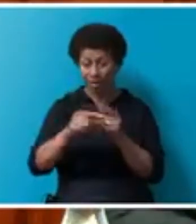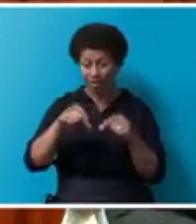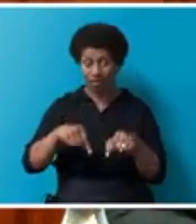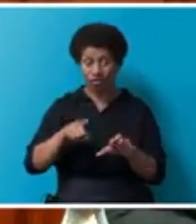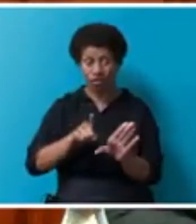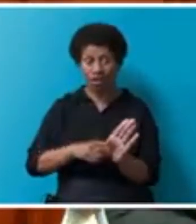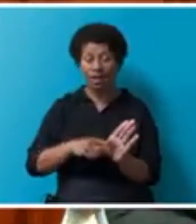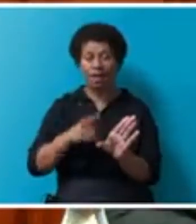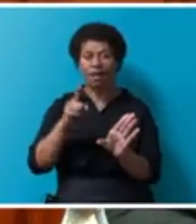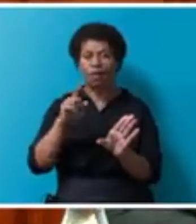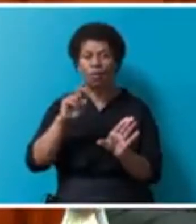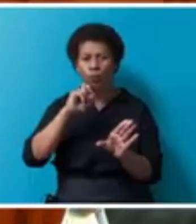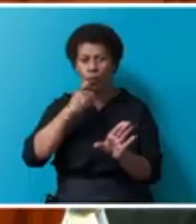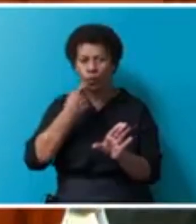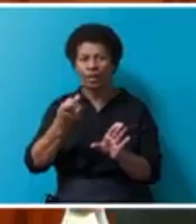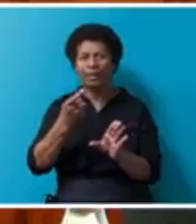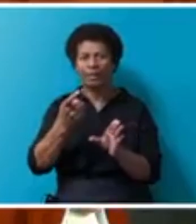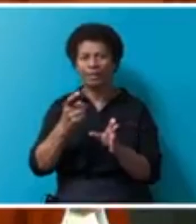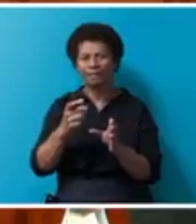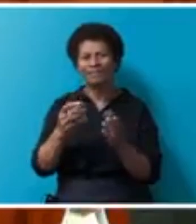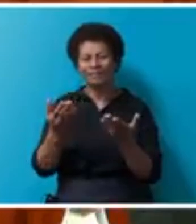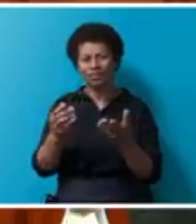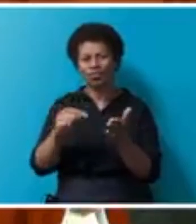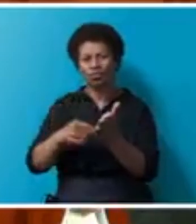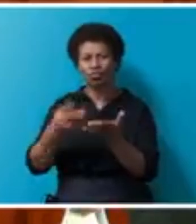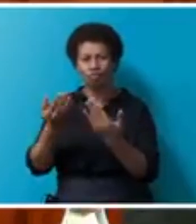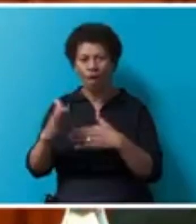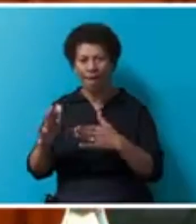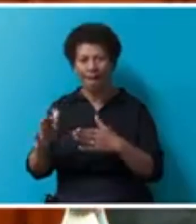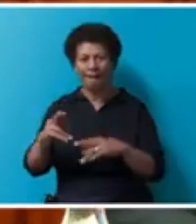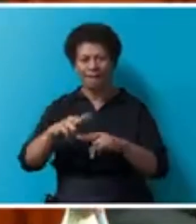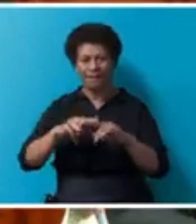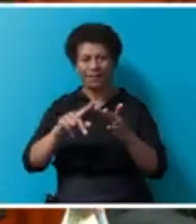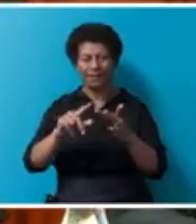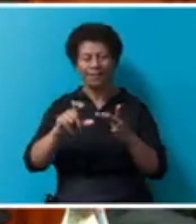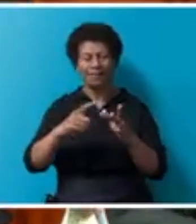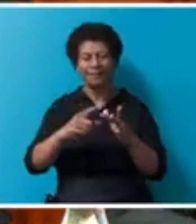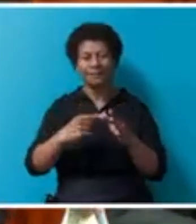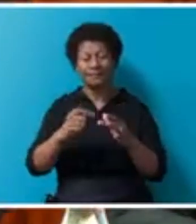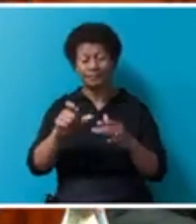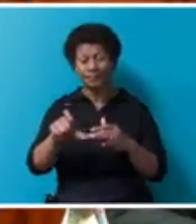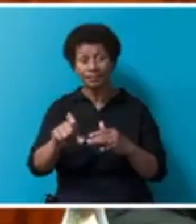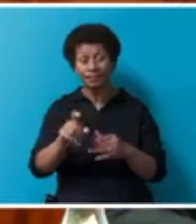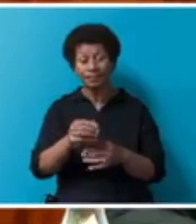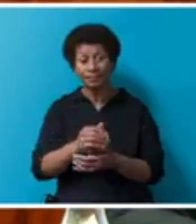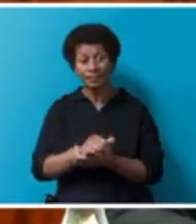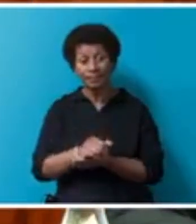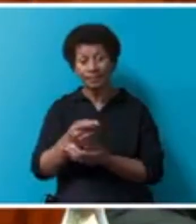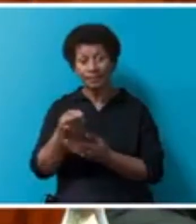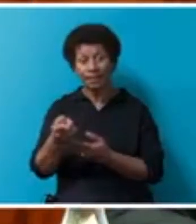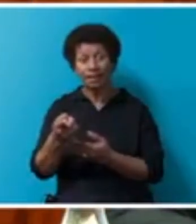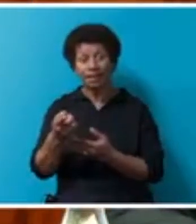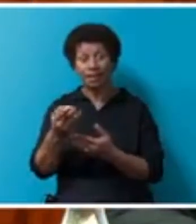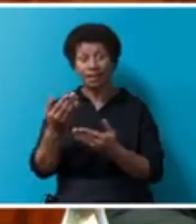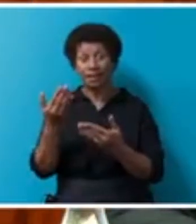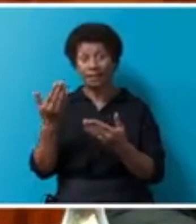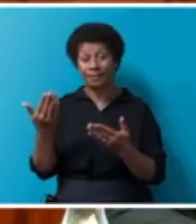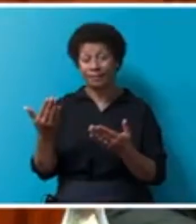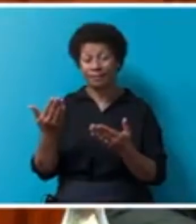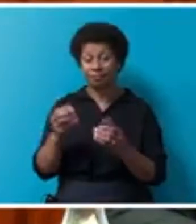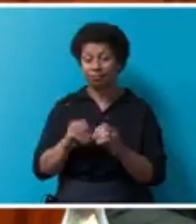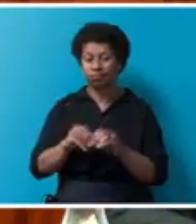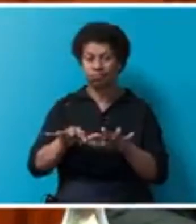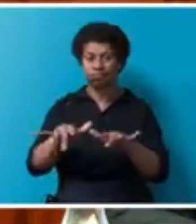with the Anti-Corruption Commission of Tonga. FICAC also helped deliver several capacity-building workshops across the